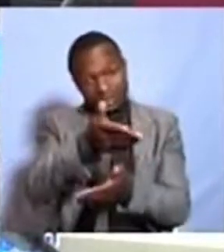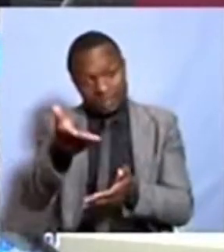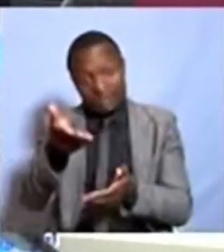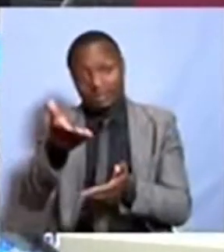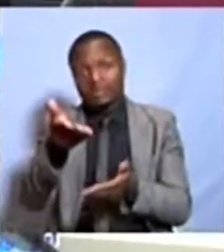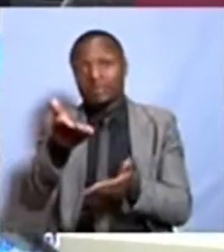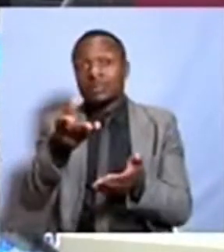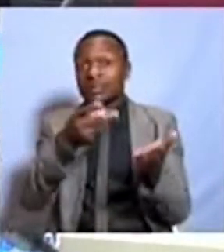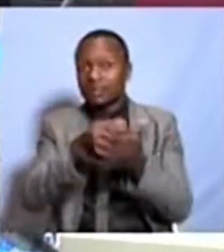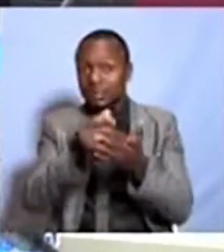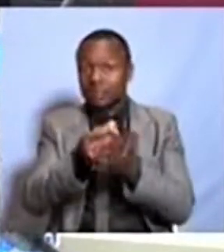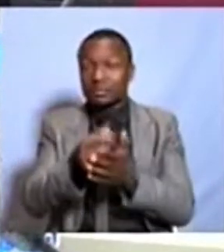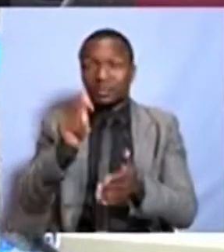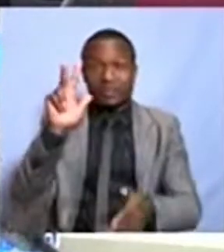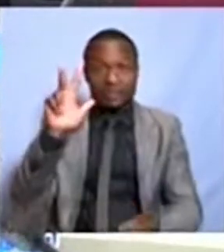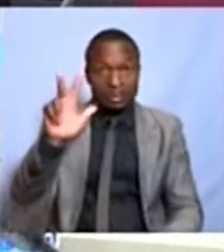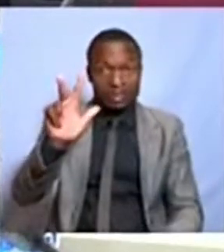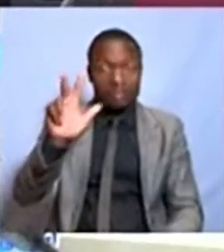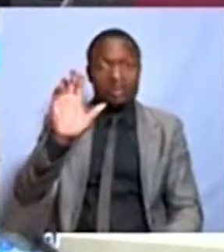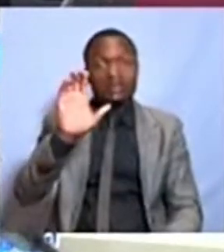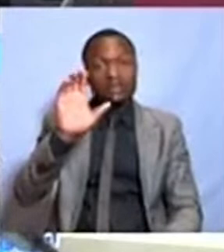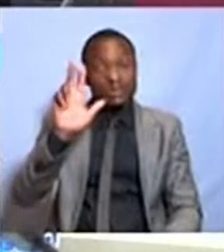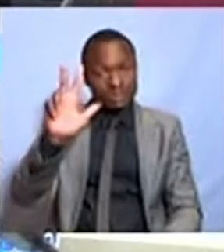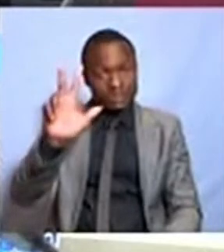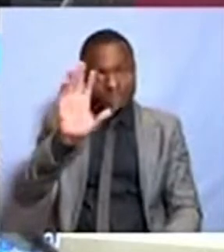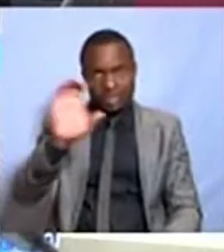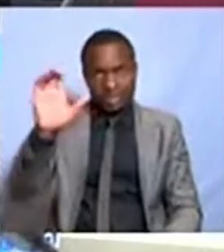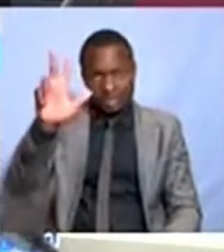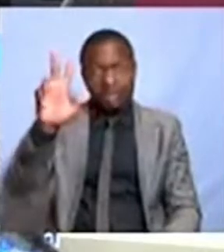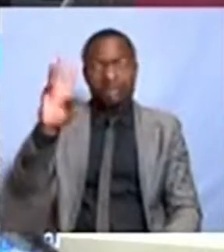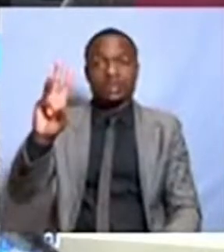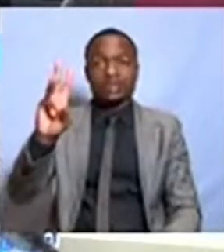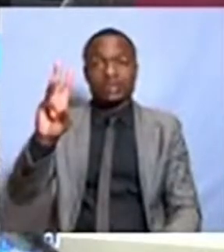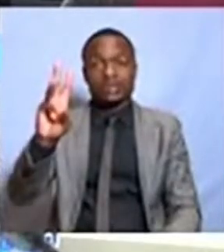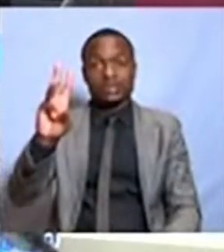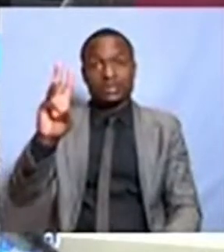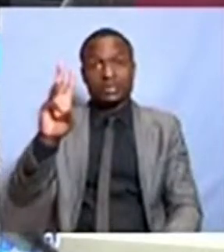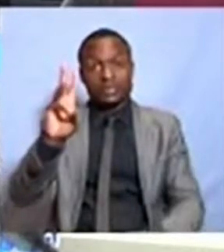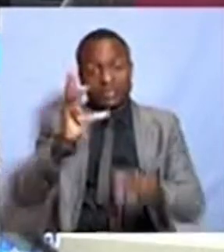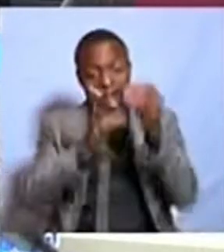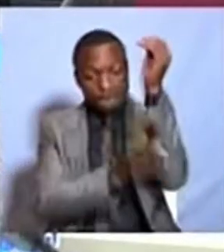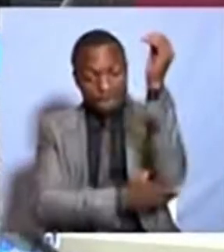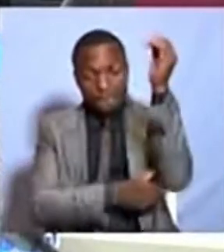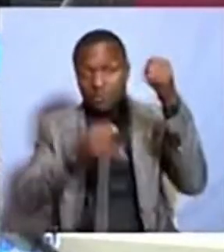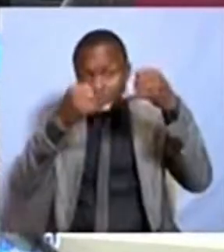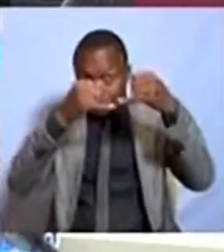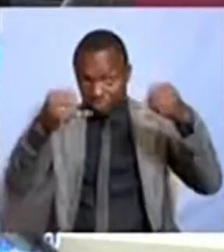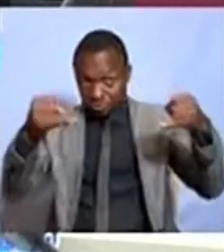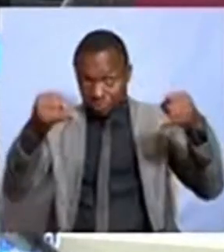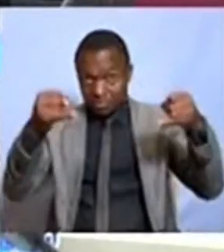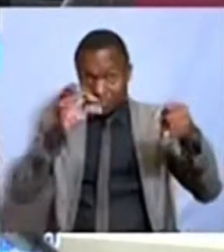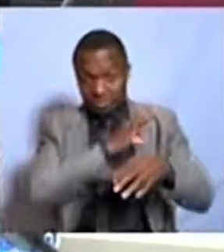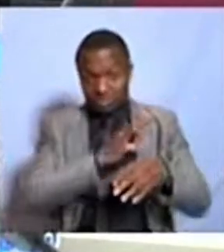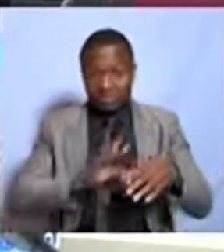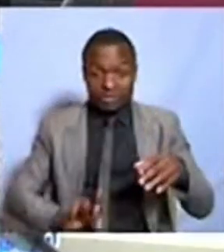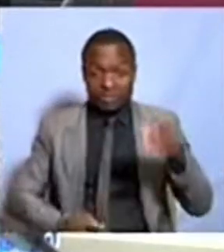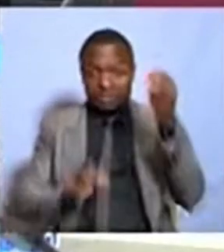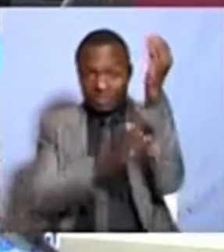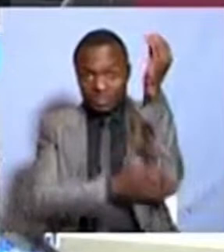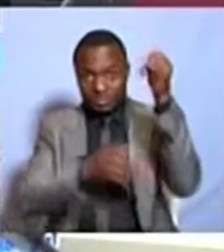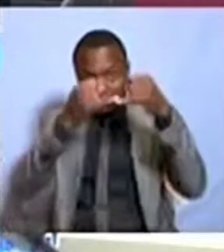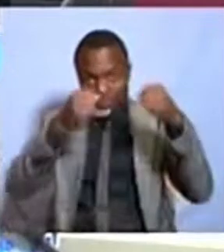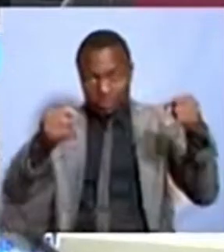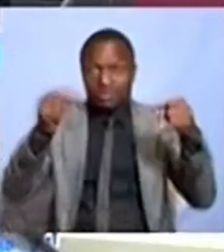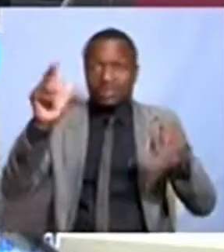with the 336 because in the poverty assessment, the least poverty line for food, the food poverty line is at